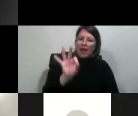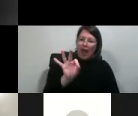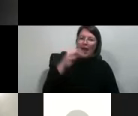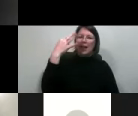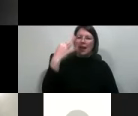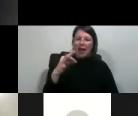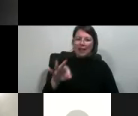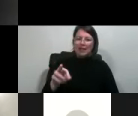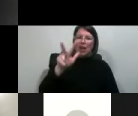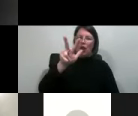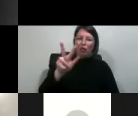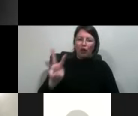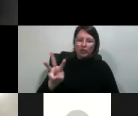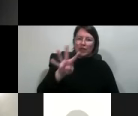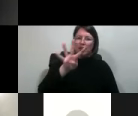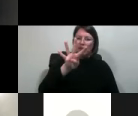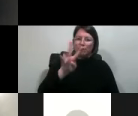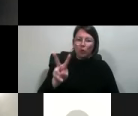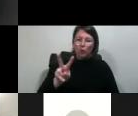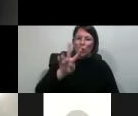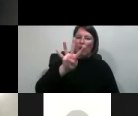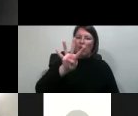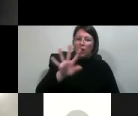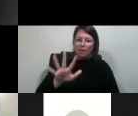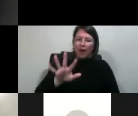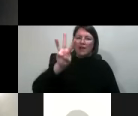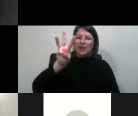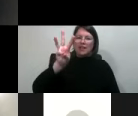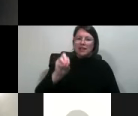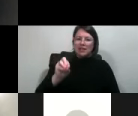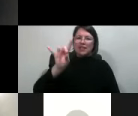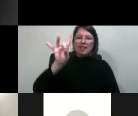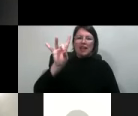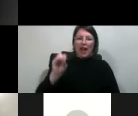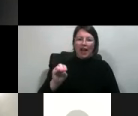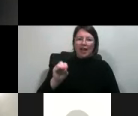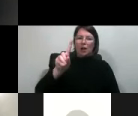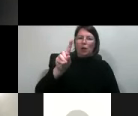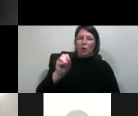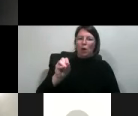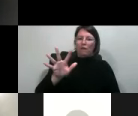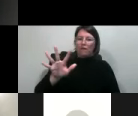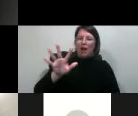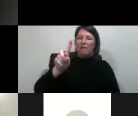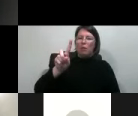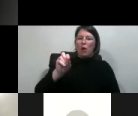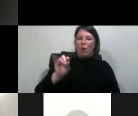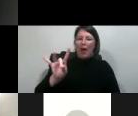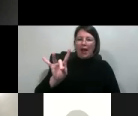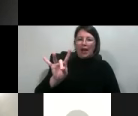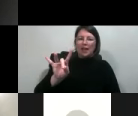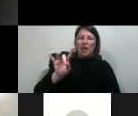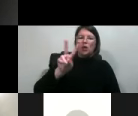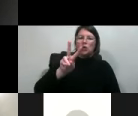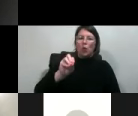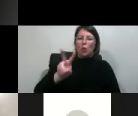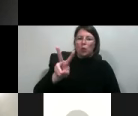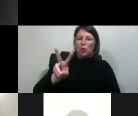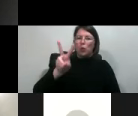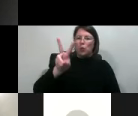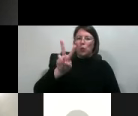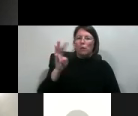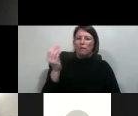36, 42, 45, 60, 80, 105, 108, 202, and 240.